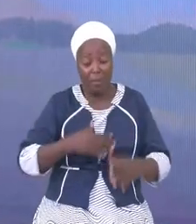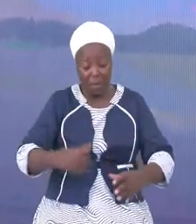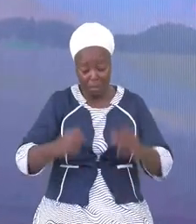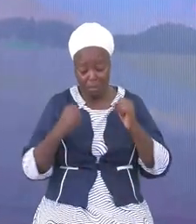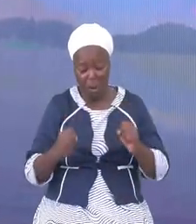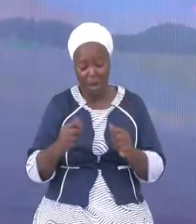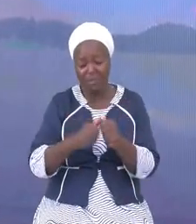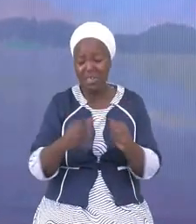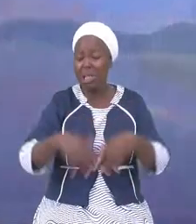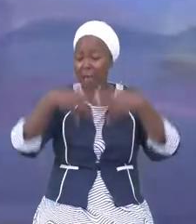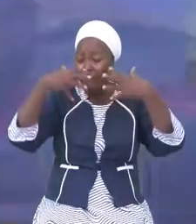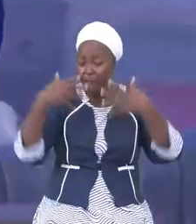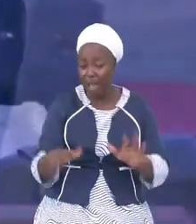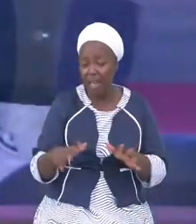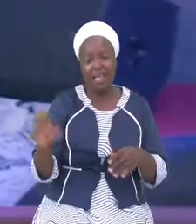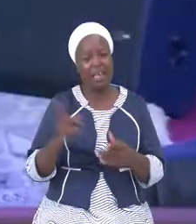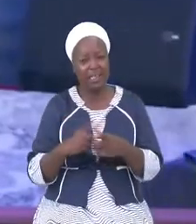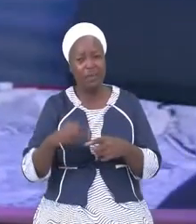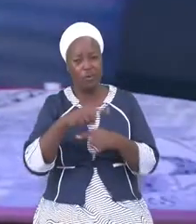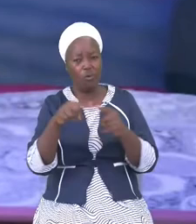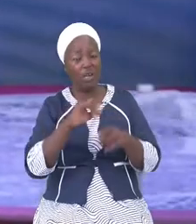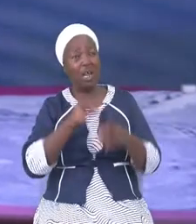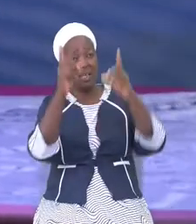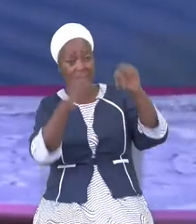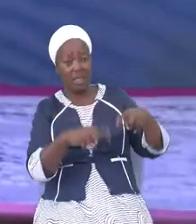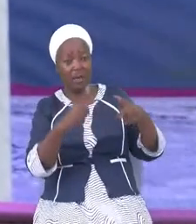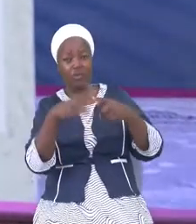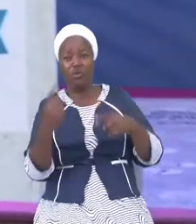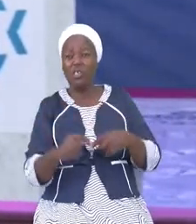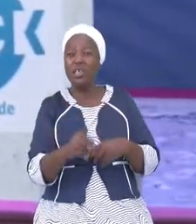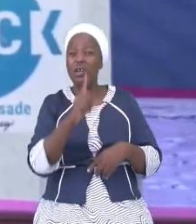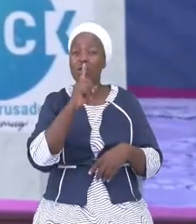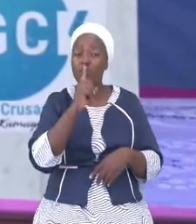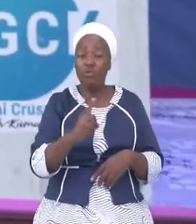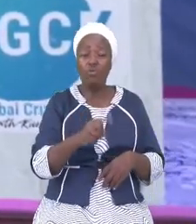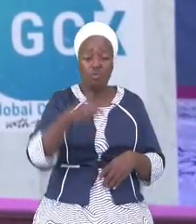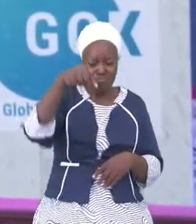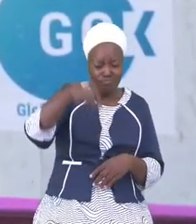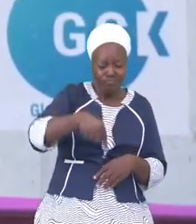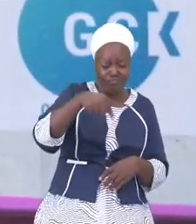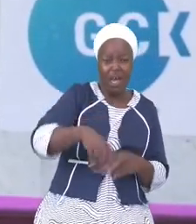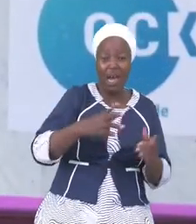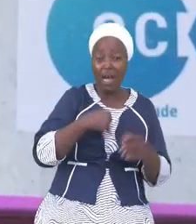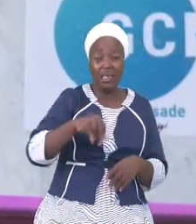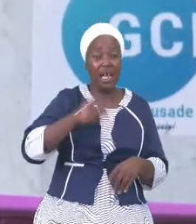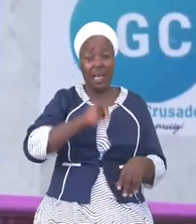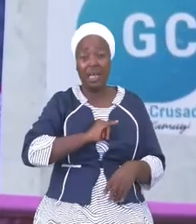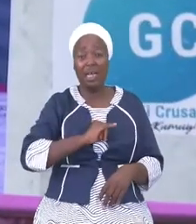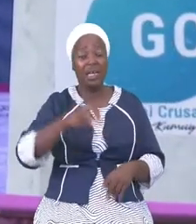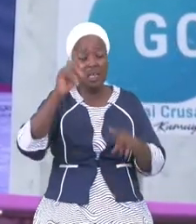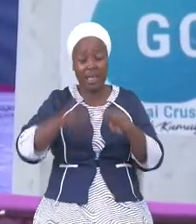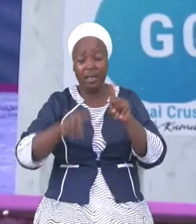was strange. And when I came to the very bottom, and I couldn't go any